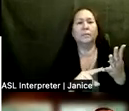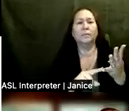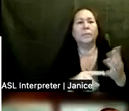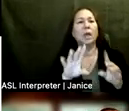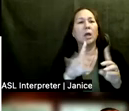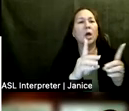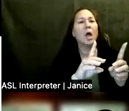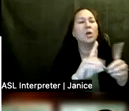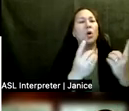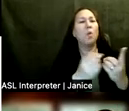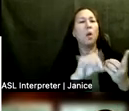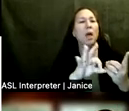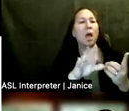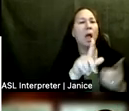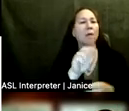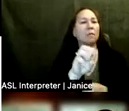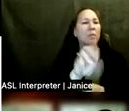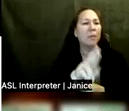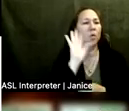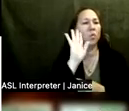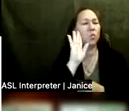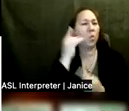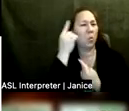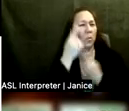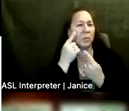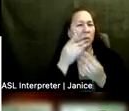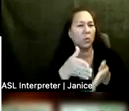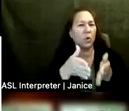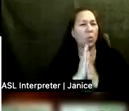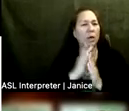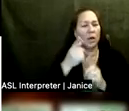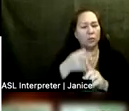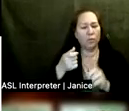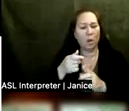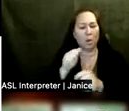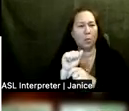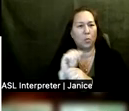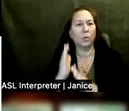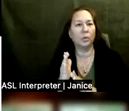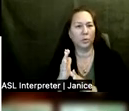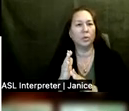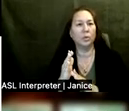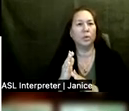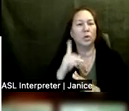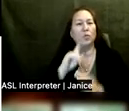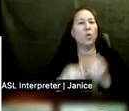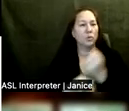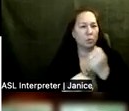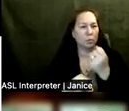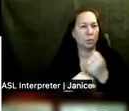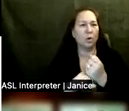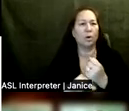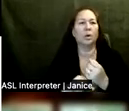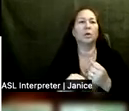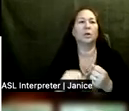from workers to support basically a request to the Department of Homeland Security for prosecutorial